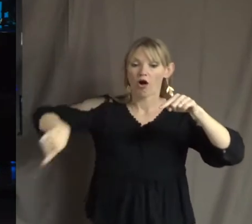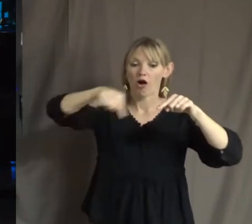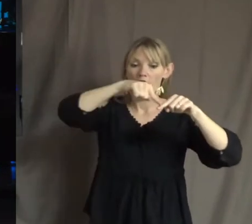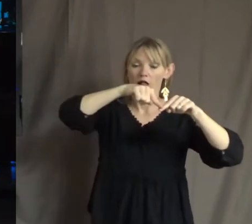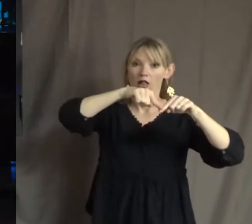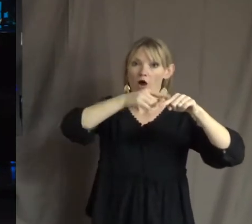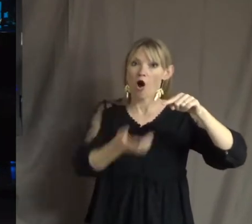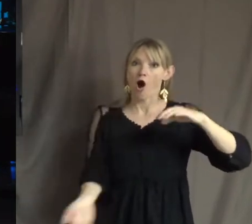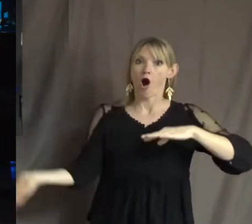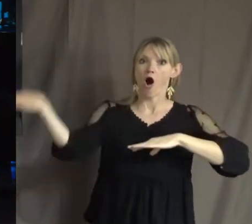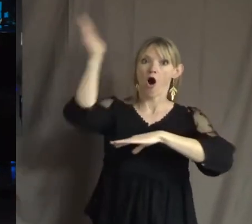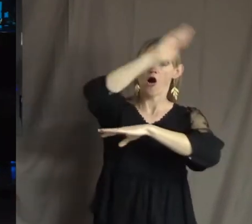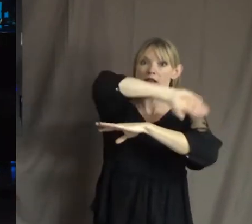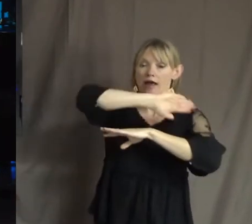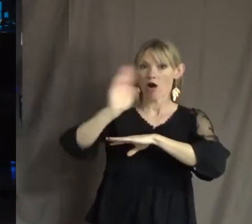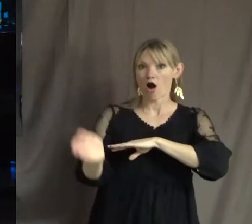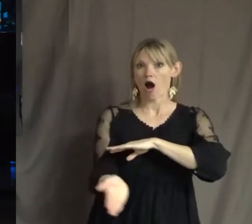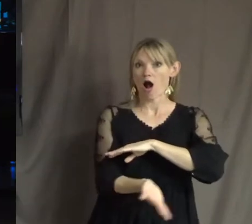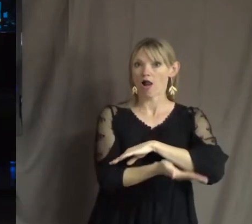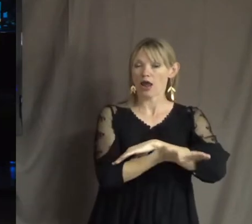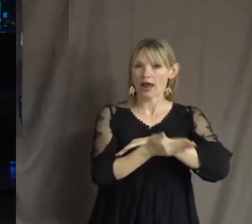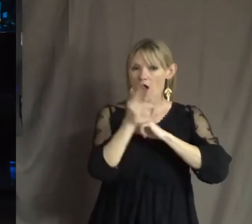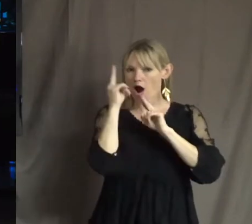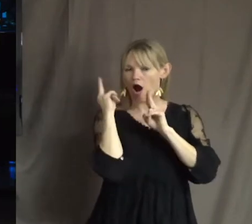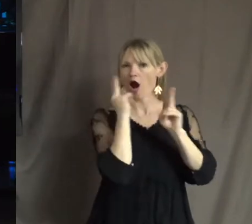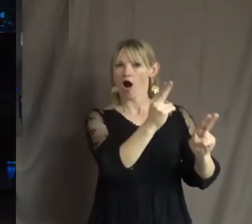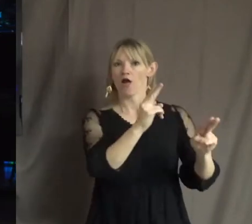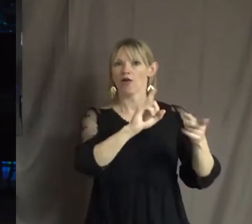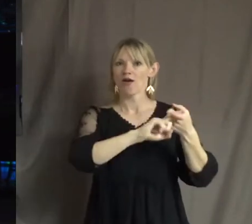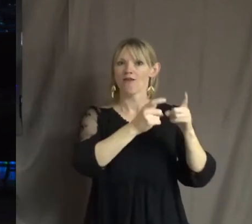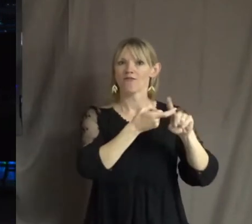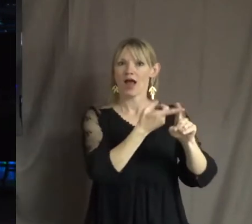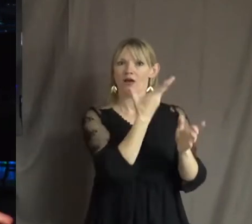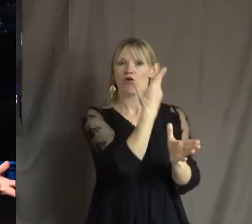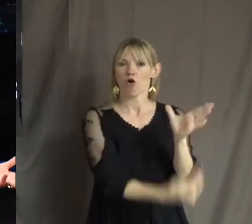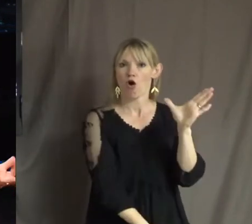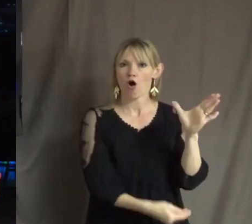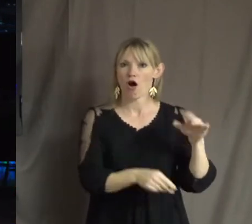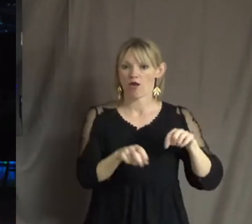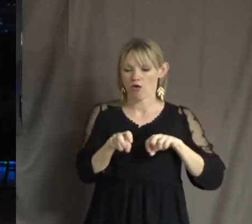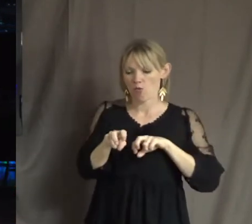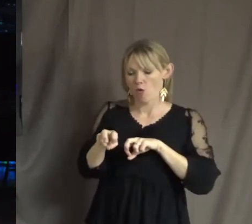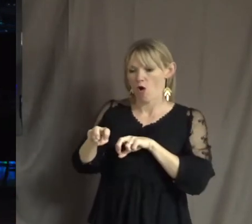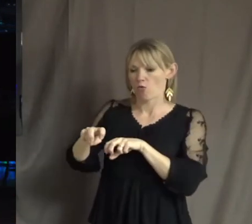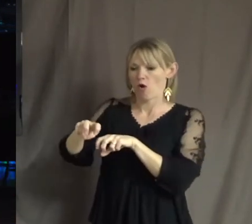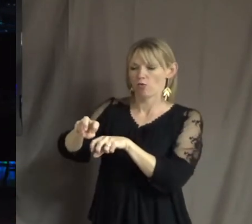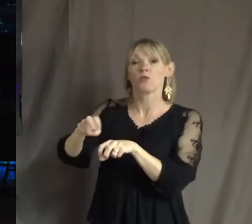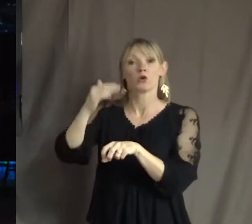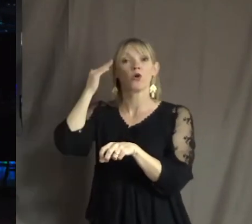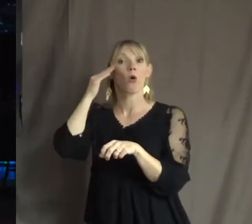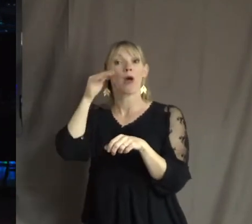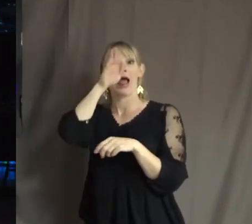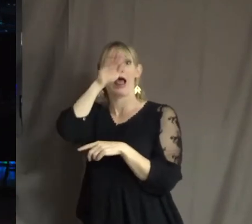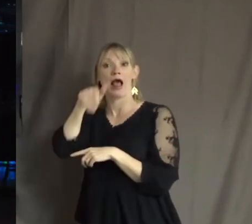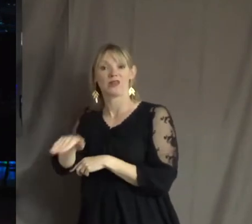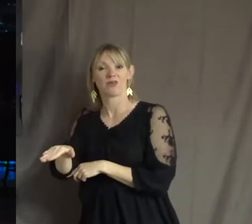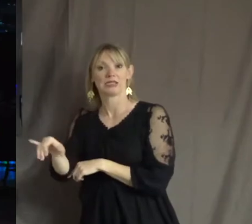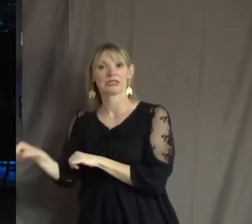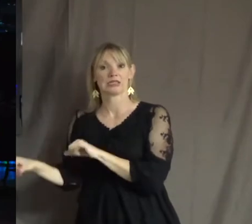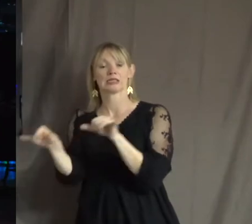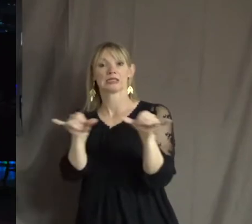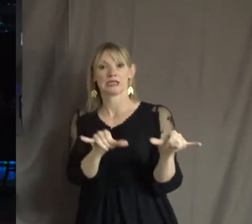the honor of their friend. And we know that elephants do that.